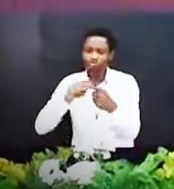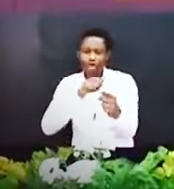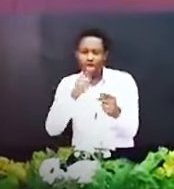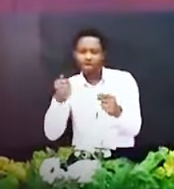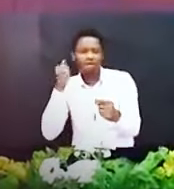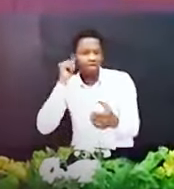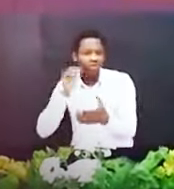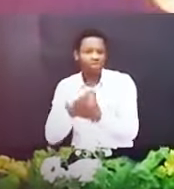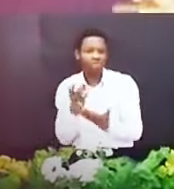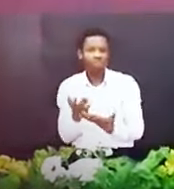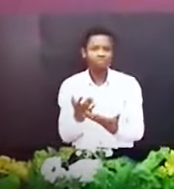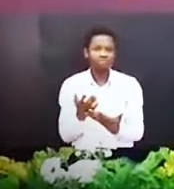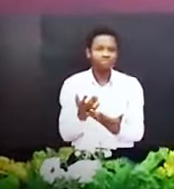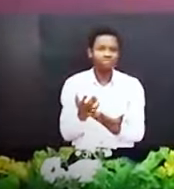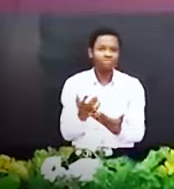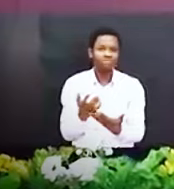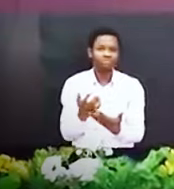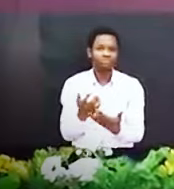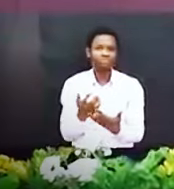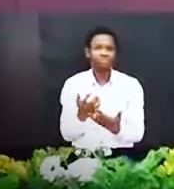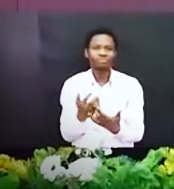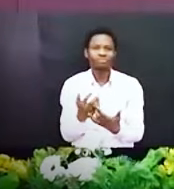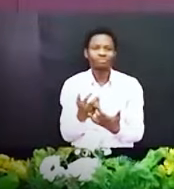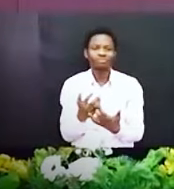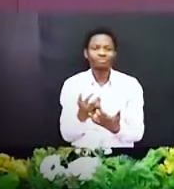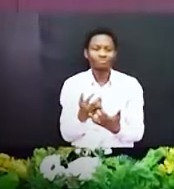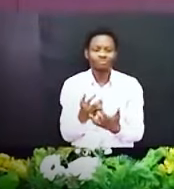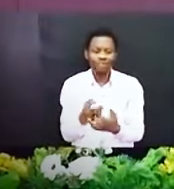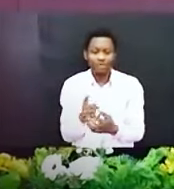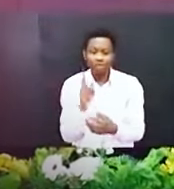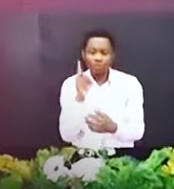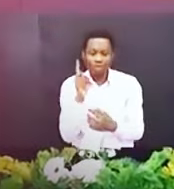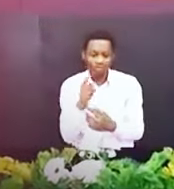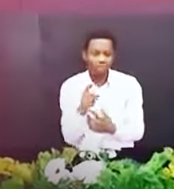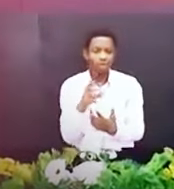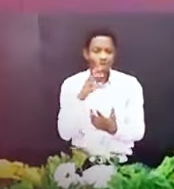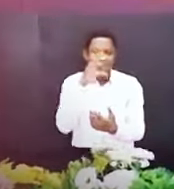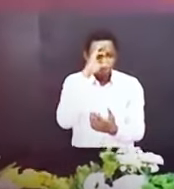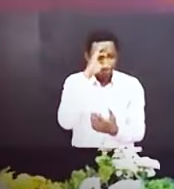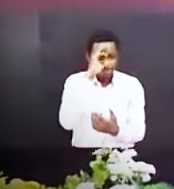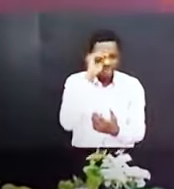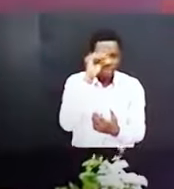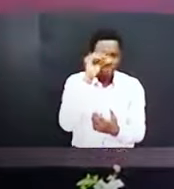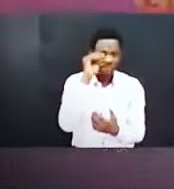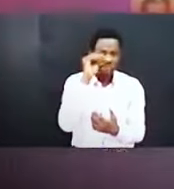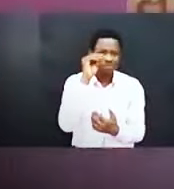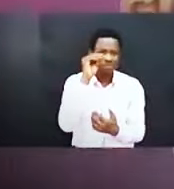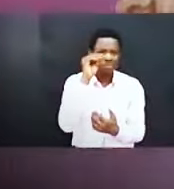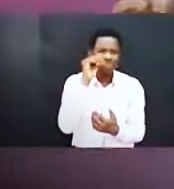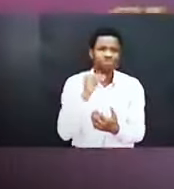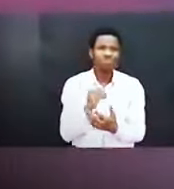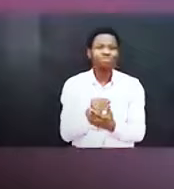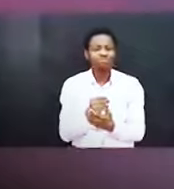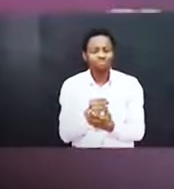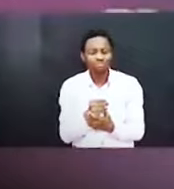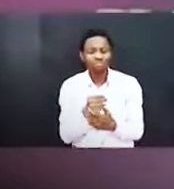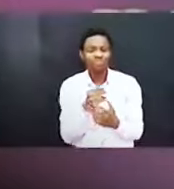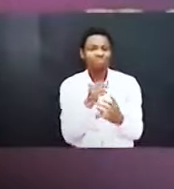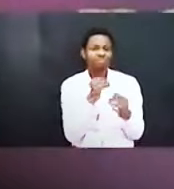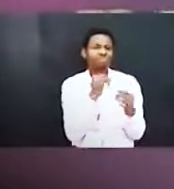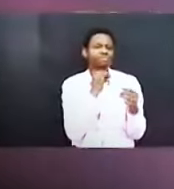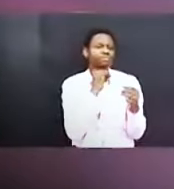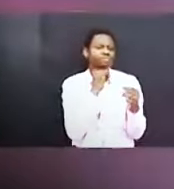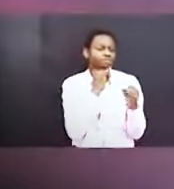interacted with the pastor for 25 minutes, saying that my wife said you have done this. If you have not done it,